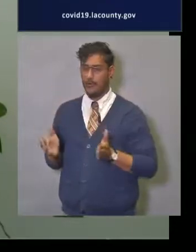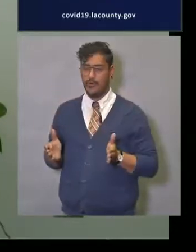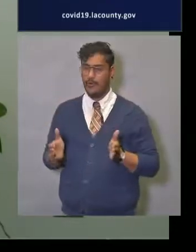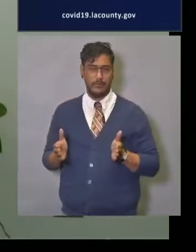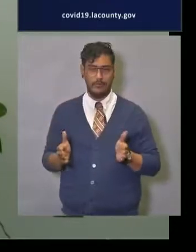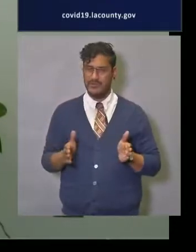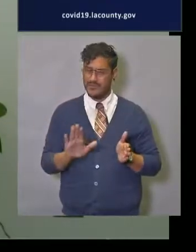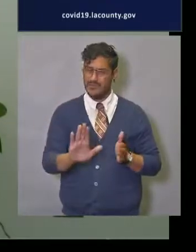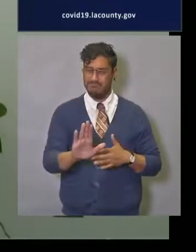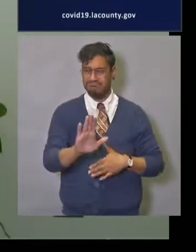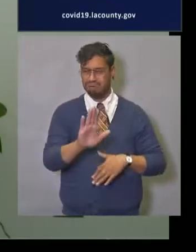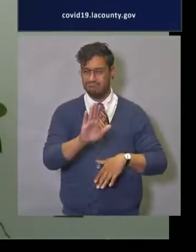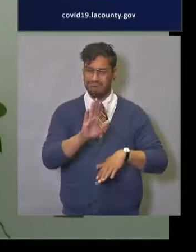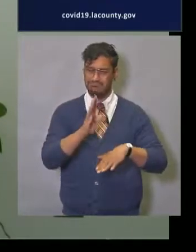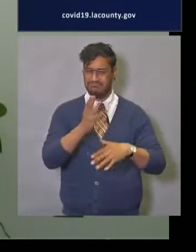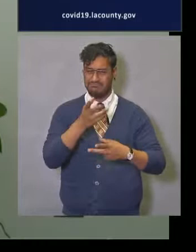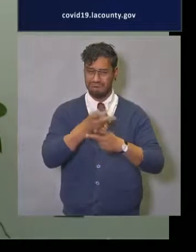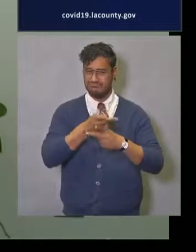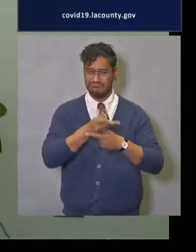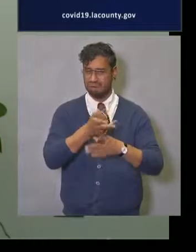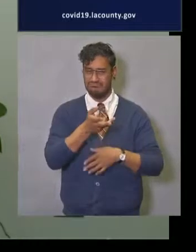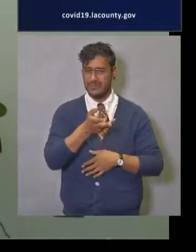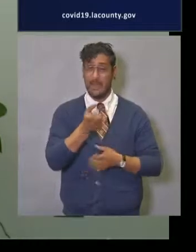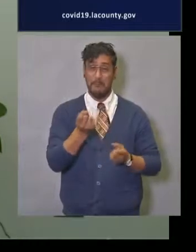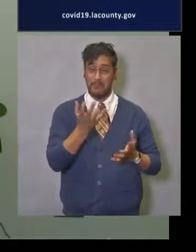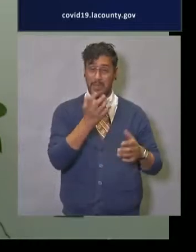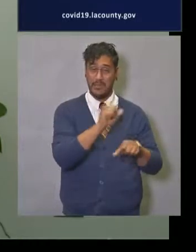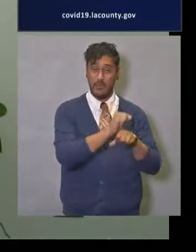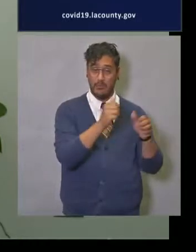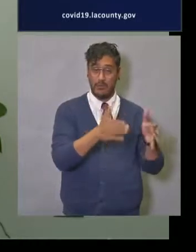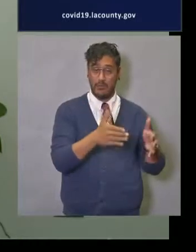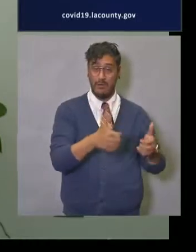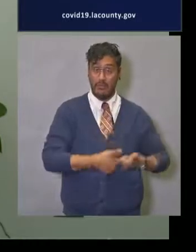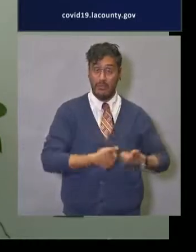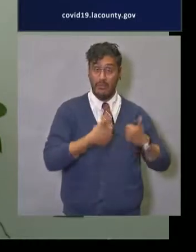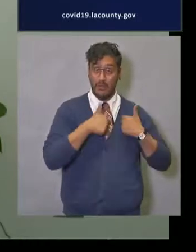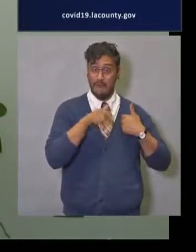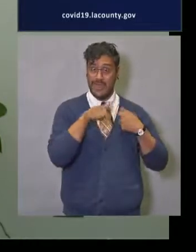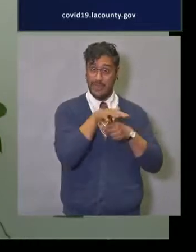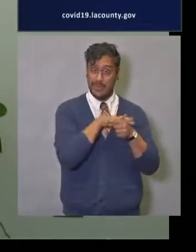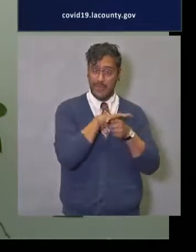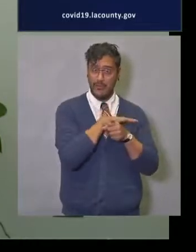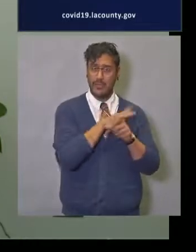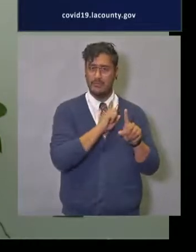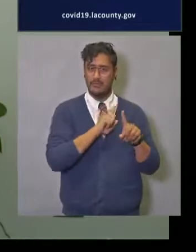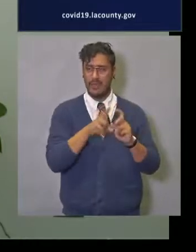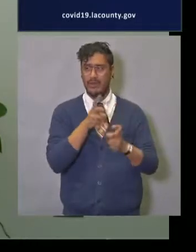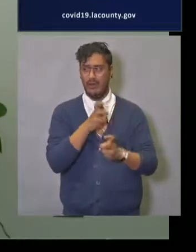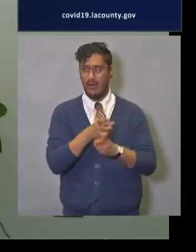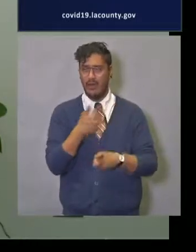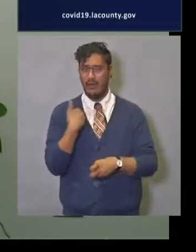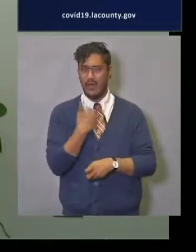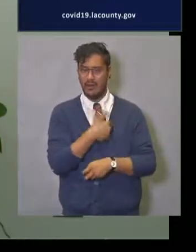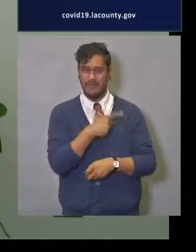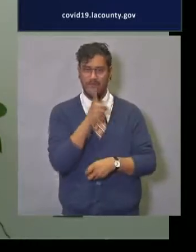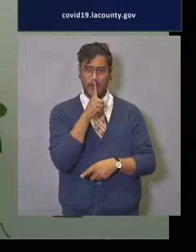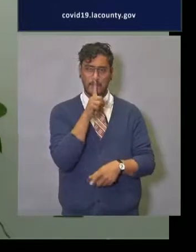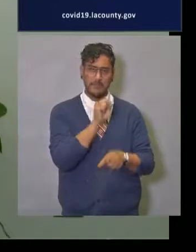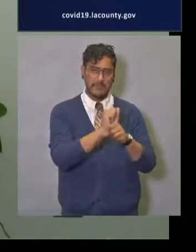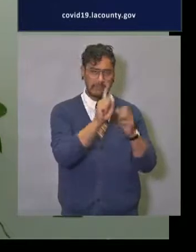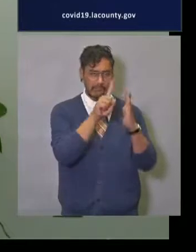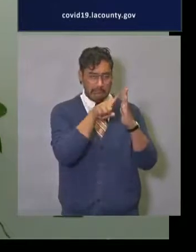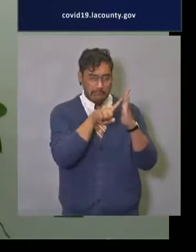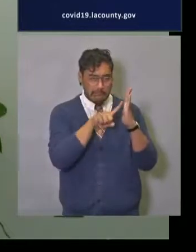some caution on that. Many workers do live in LA County, and it's really hard for us to tease out sort of